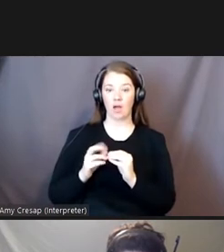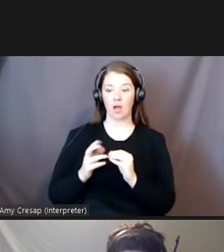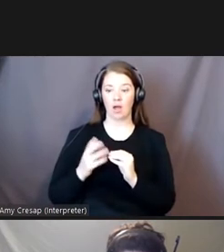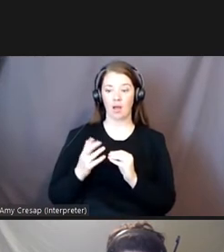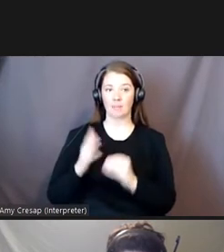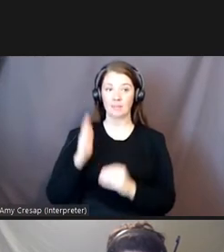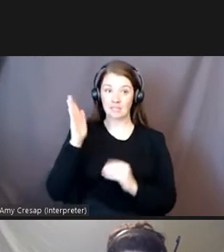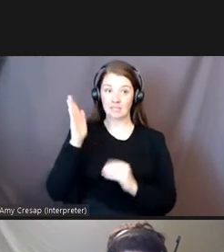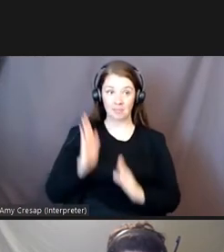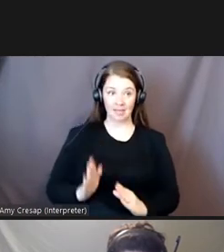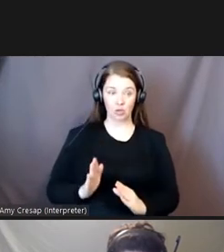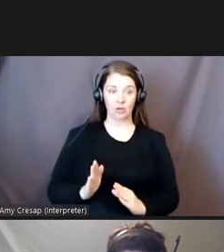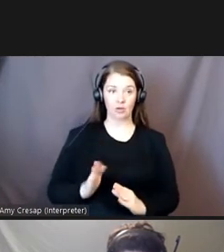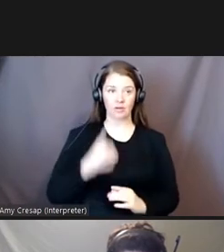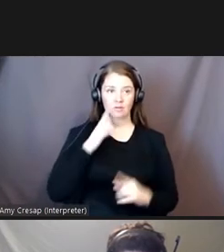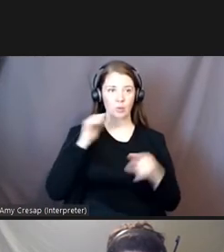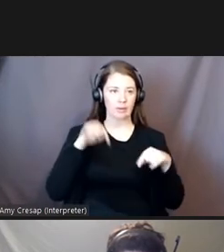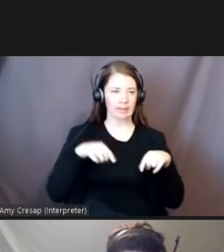speaker for this panel.